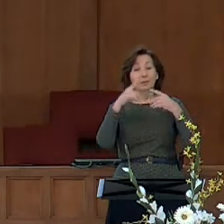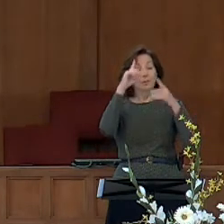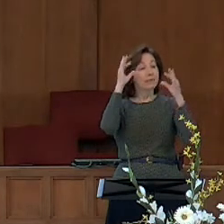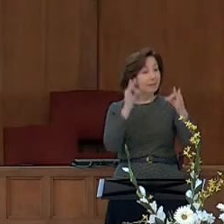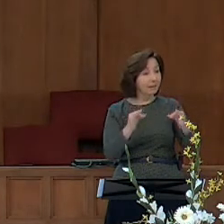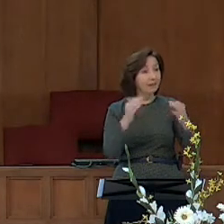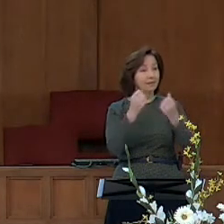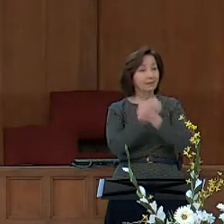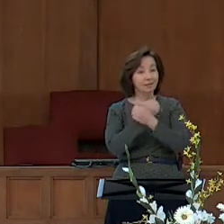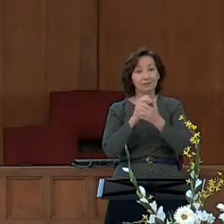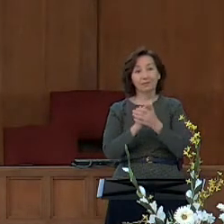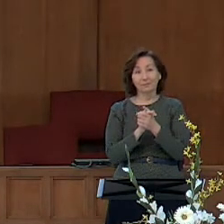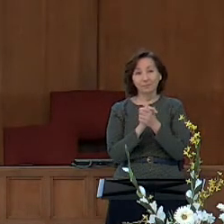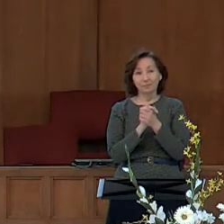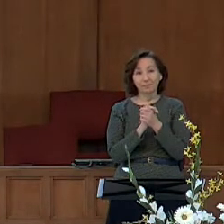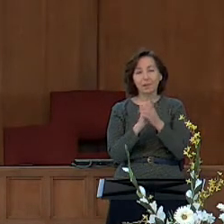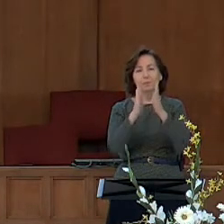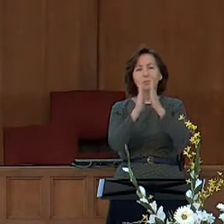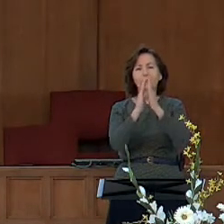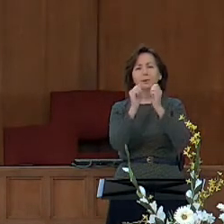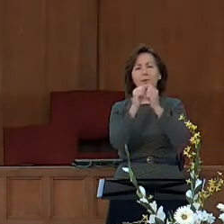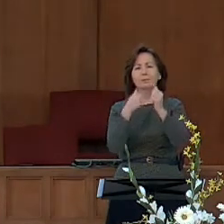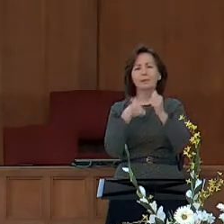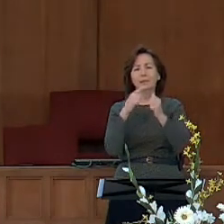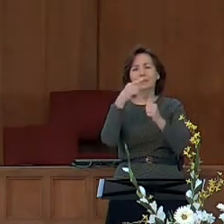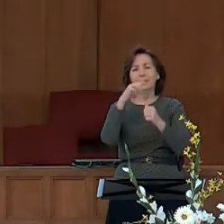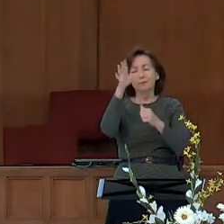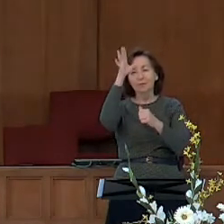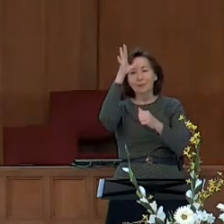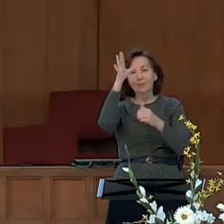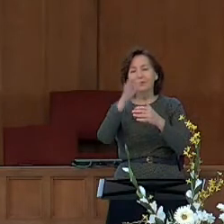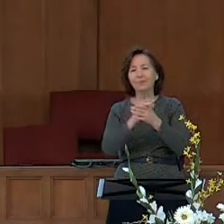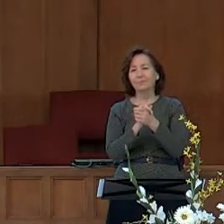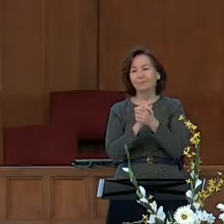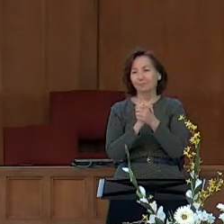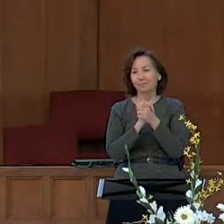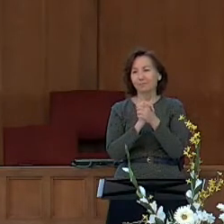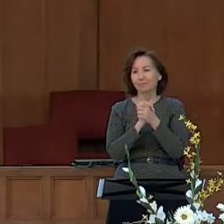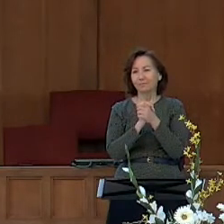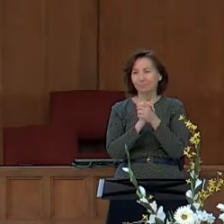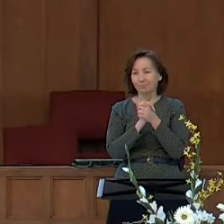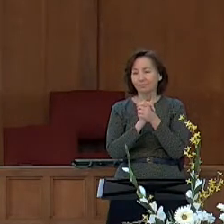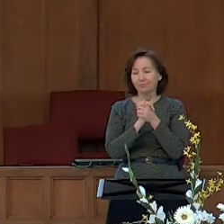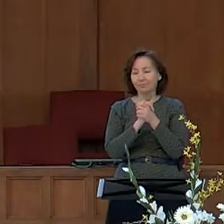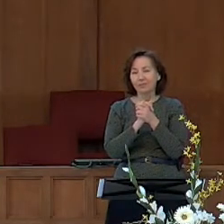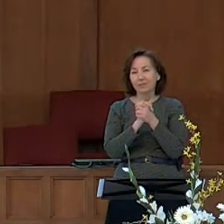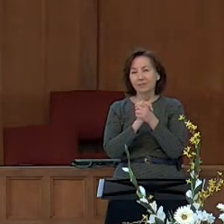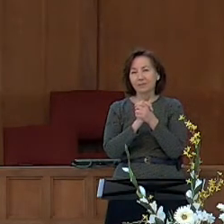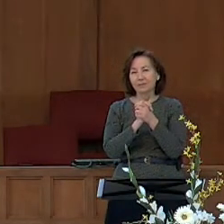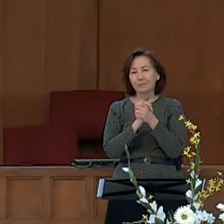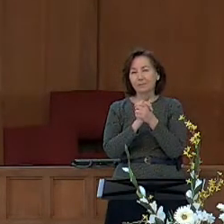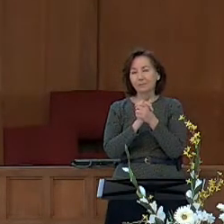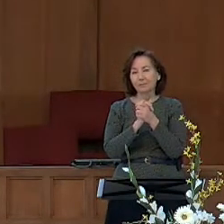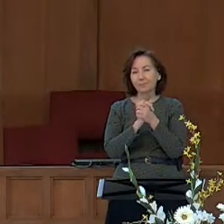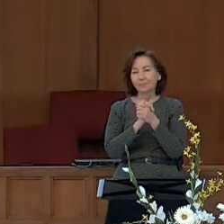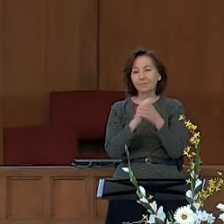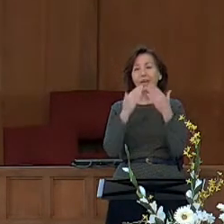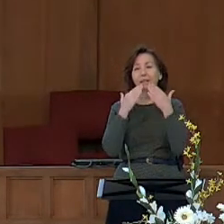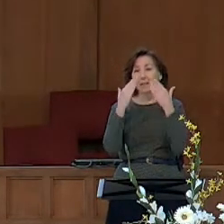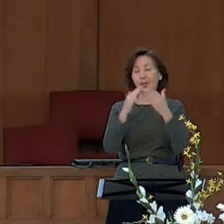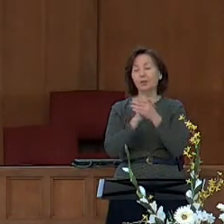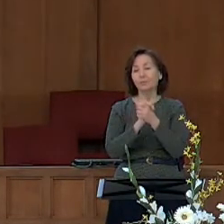love. Will you pray this prayer with me? Say, Father. Come on, pray with me. Say, Father, thank